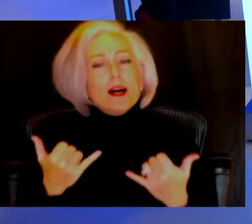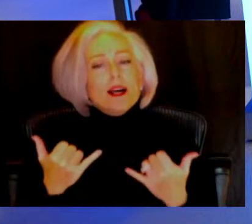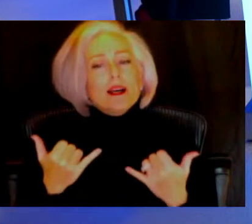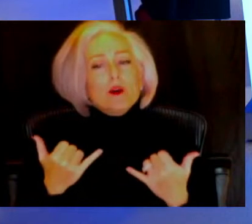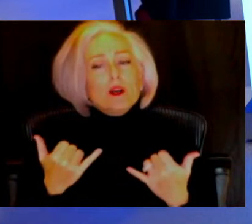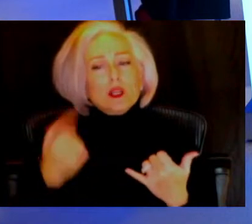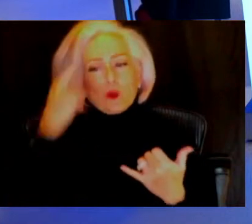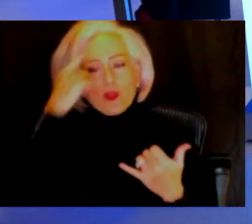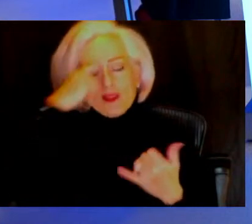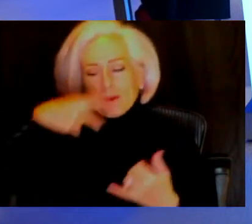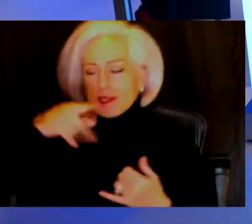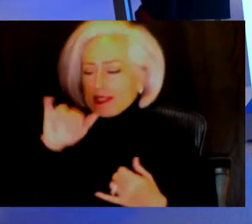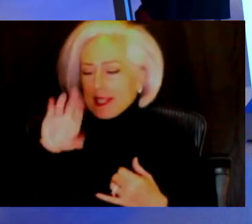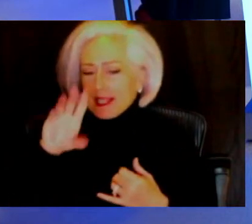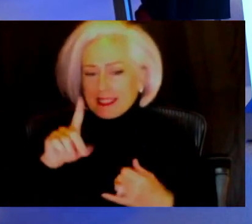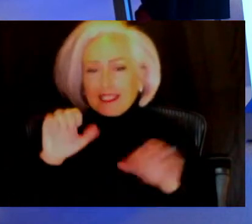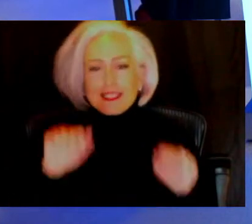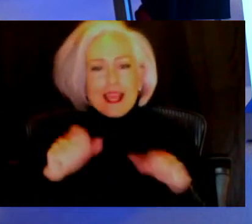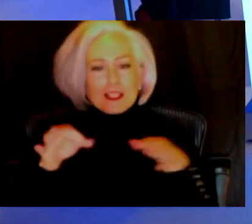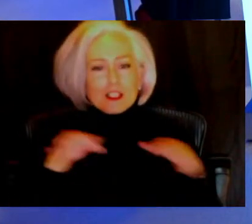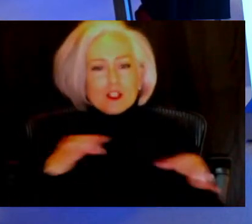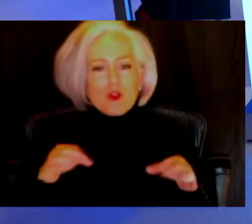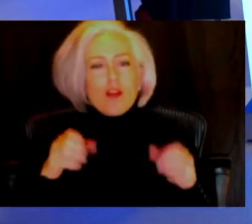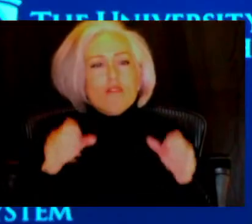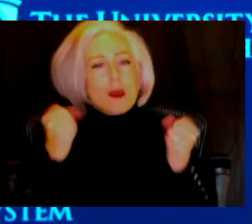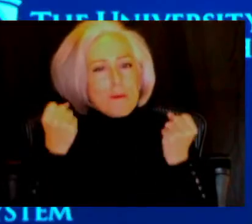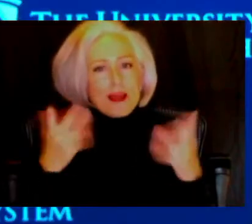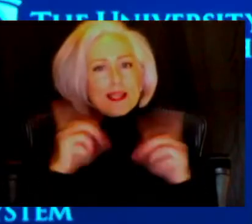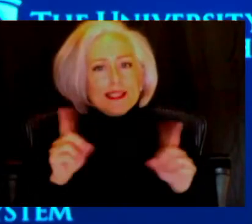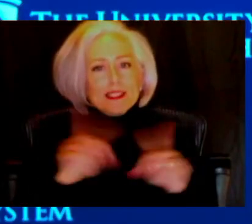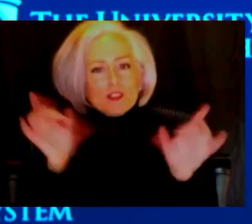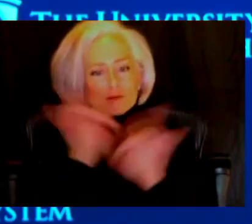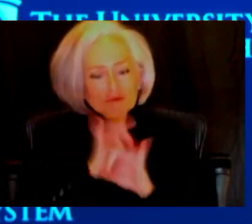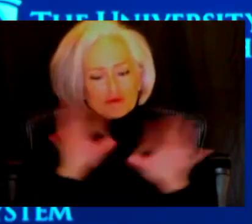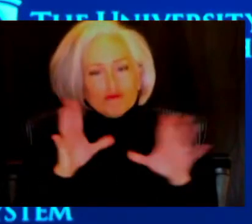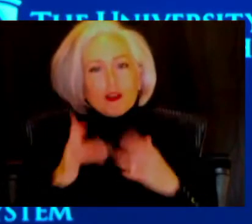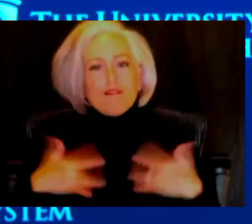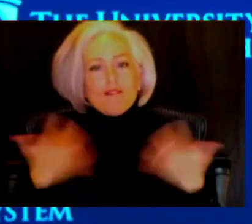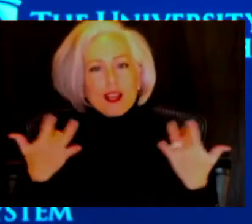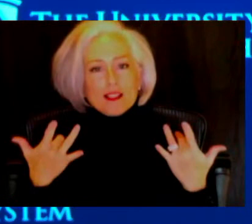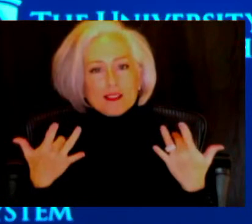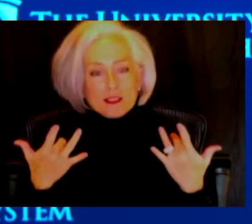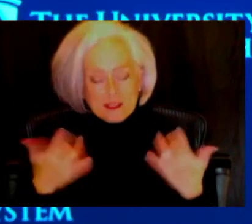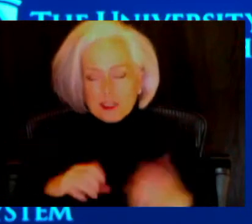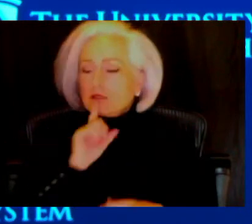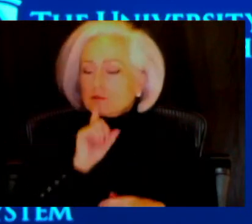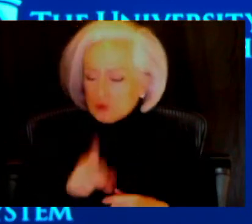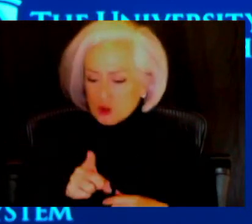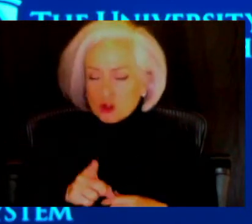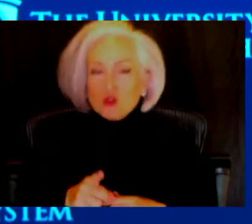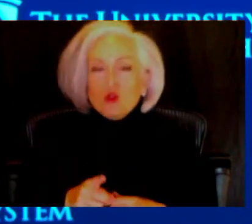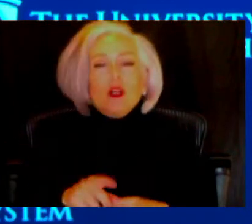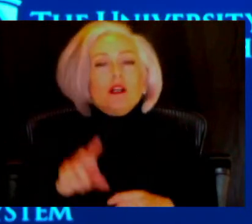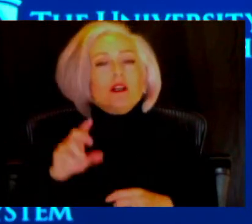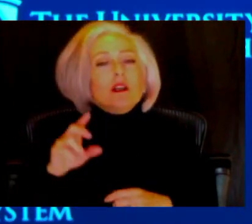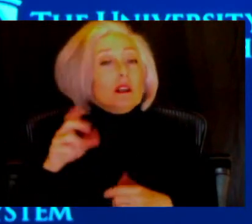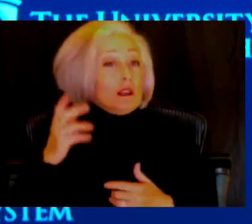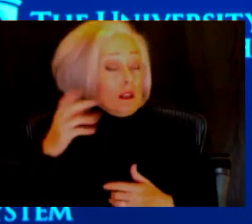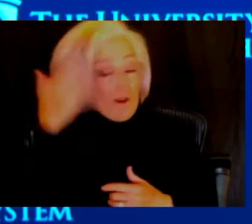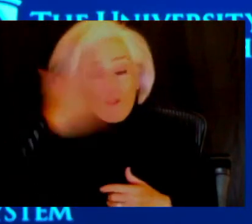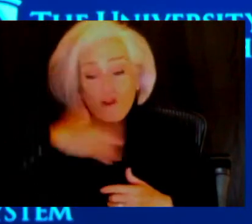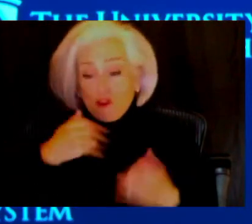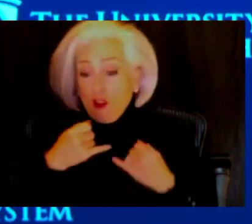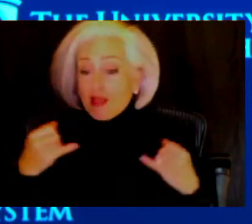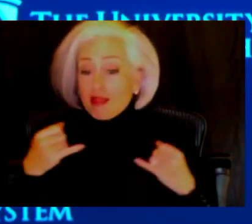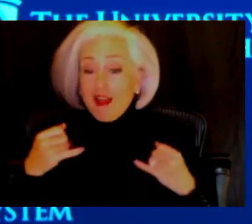many catastrophic events in someone's life. Frontline workers. Yes. I mean, all the things that we've gone through over the last almost 2 years,